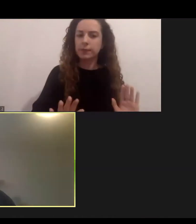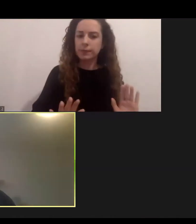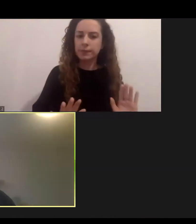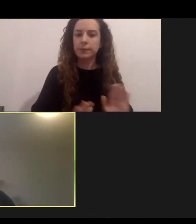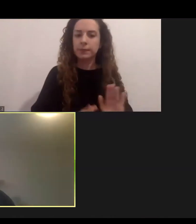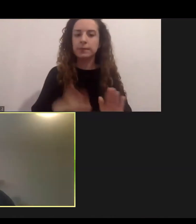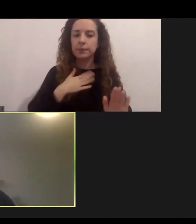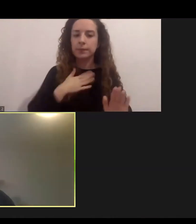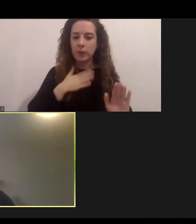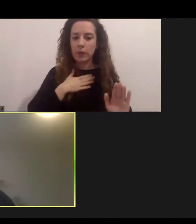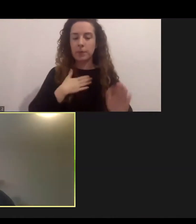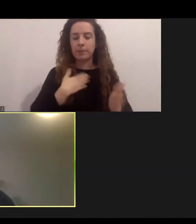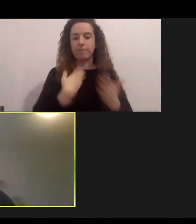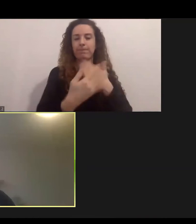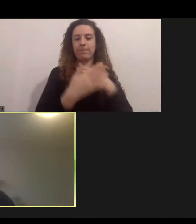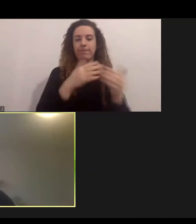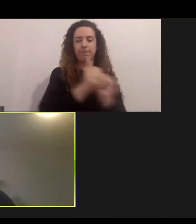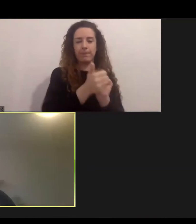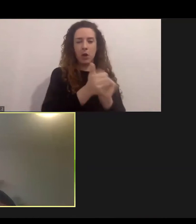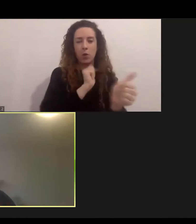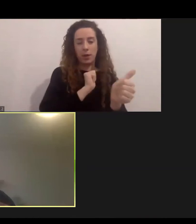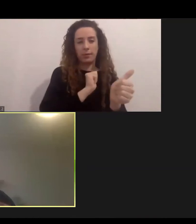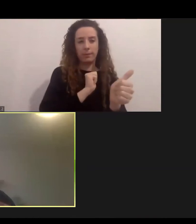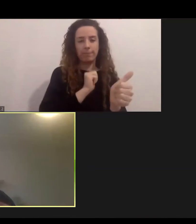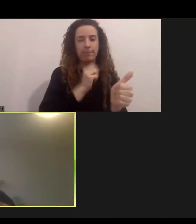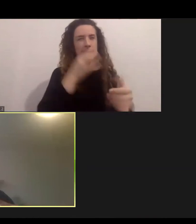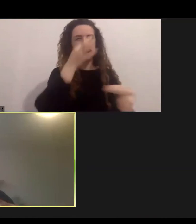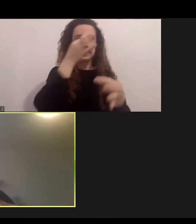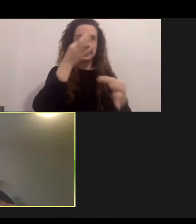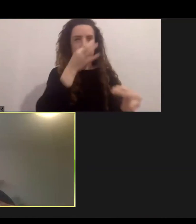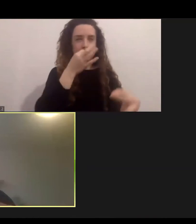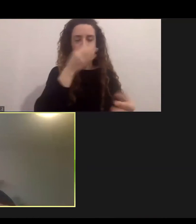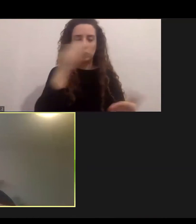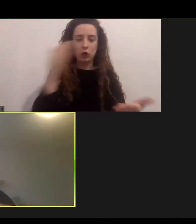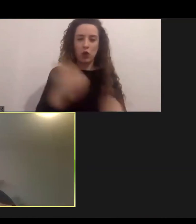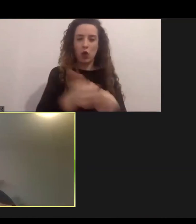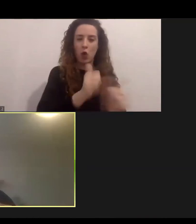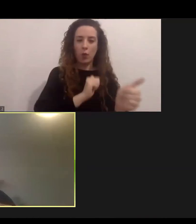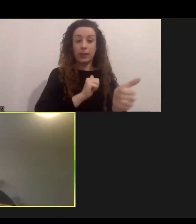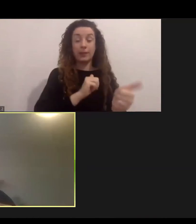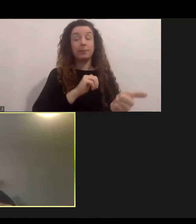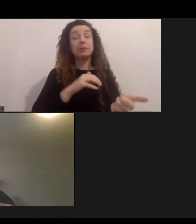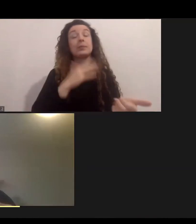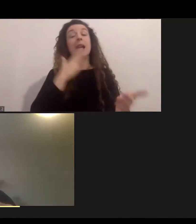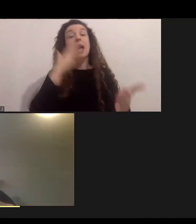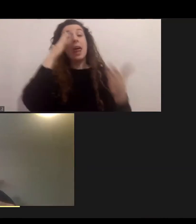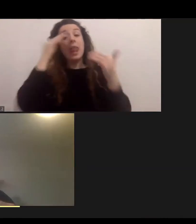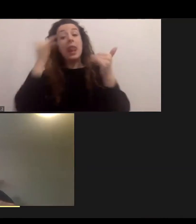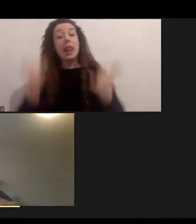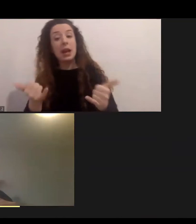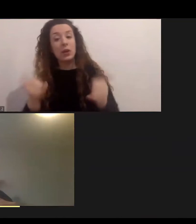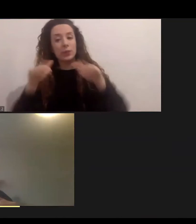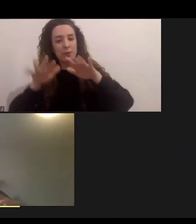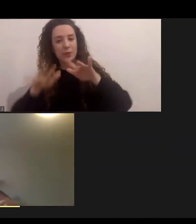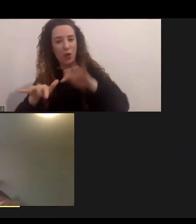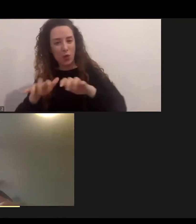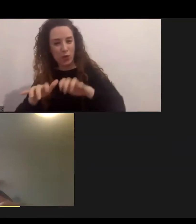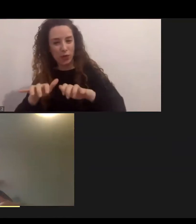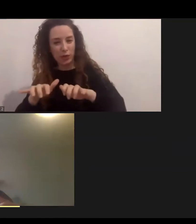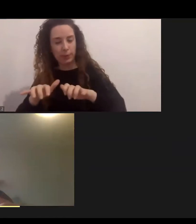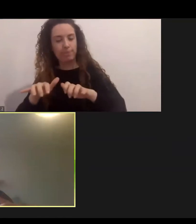can download this platform of Chinese keyboard and type